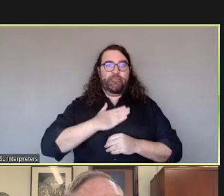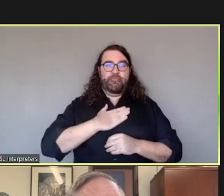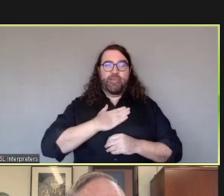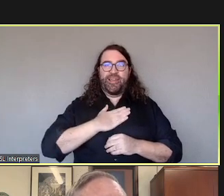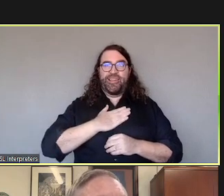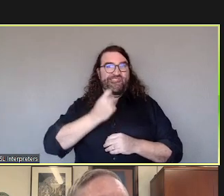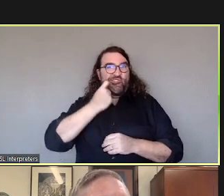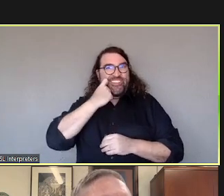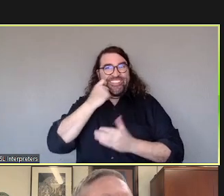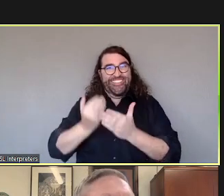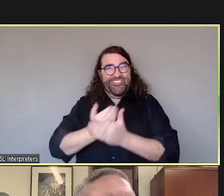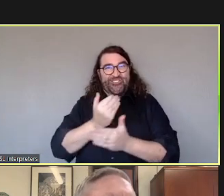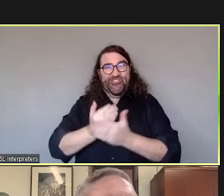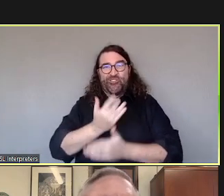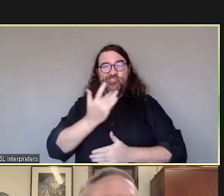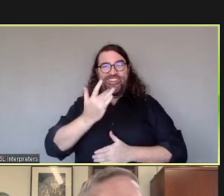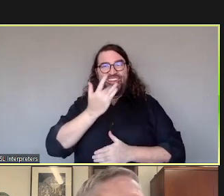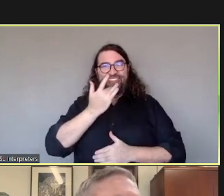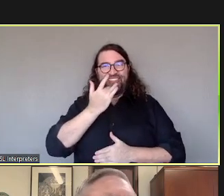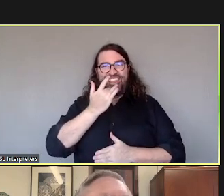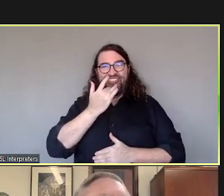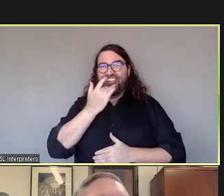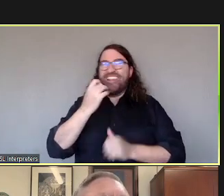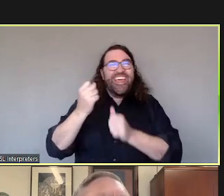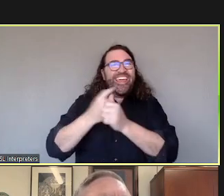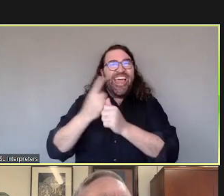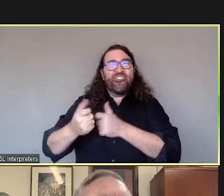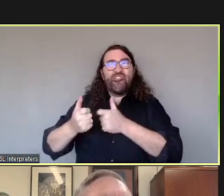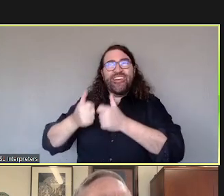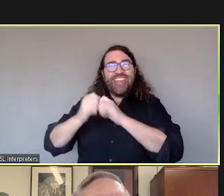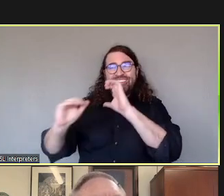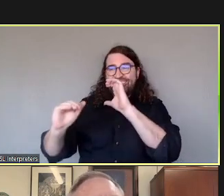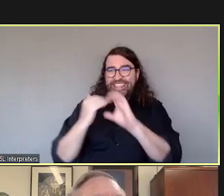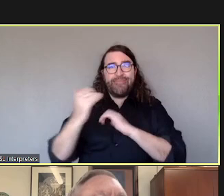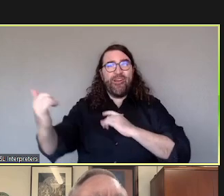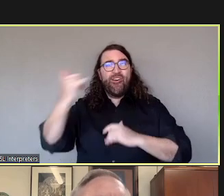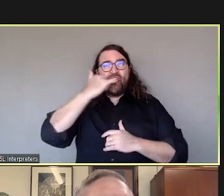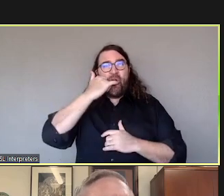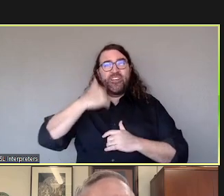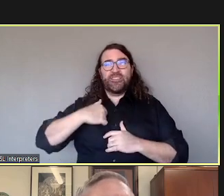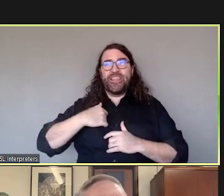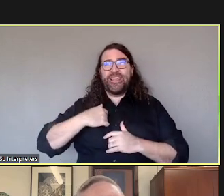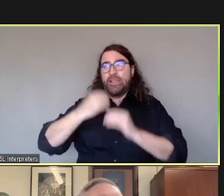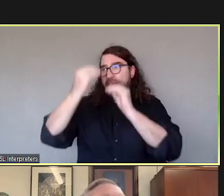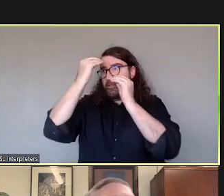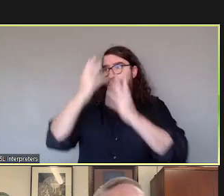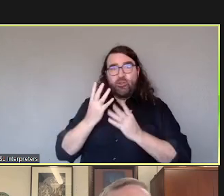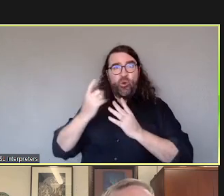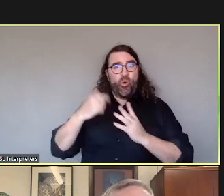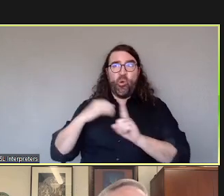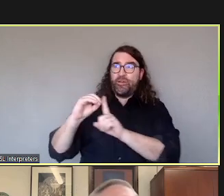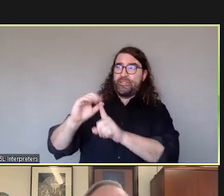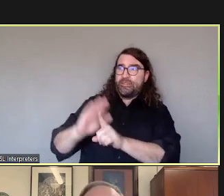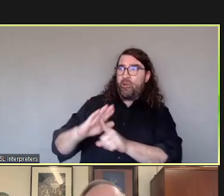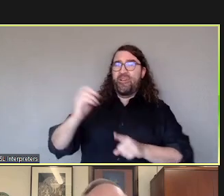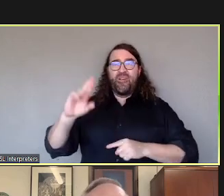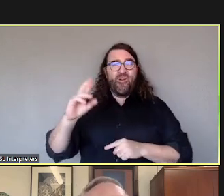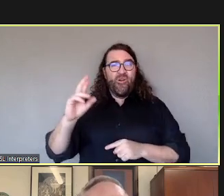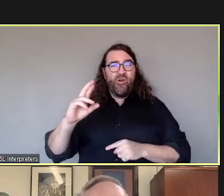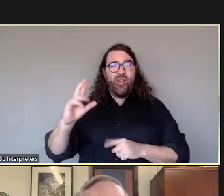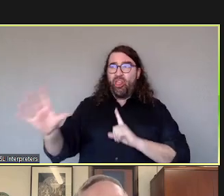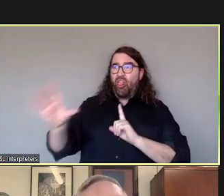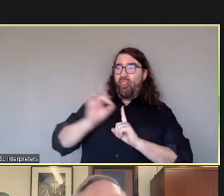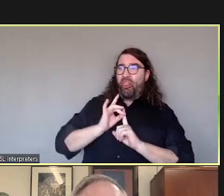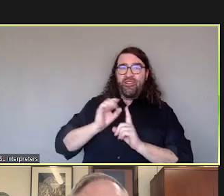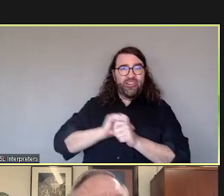lately that I text to everyone who calls me with, I've been exposed to, or I have COVID, or what am I supposed